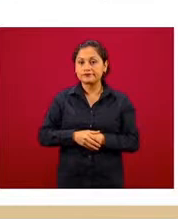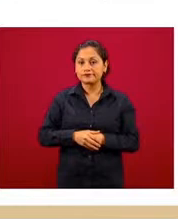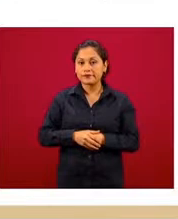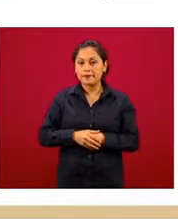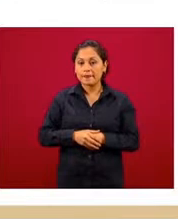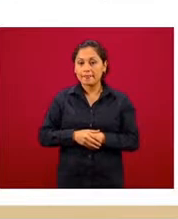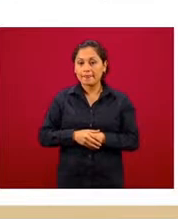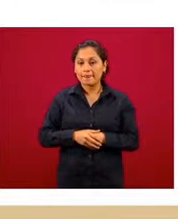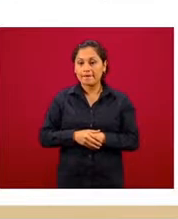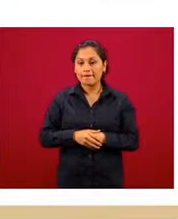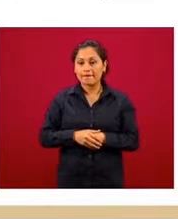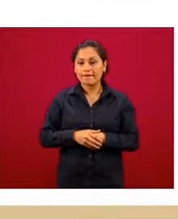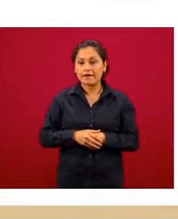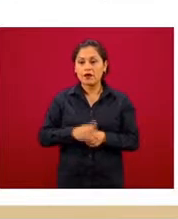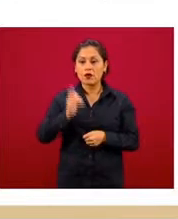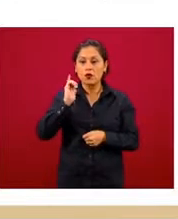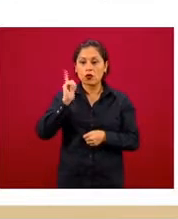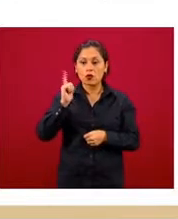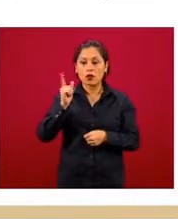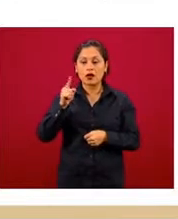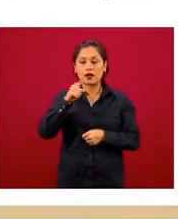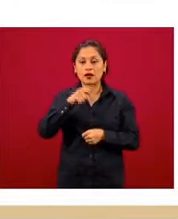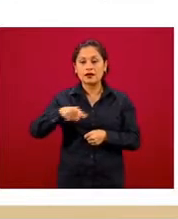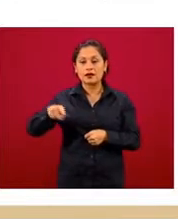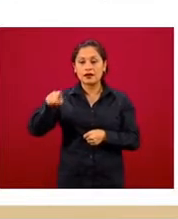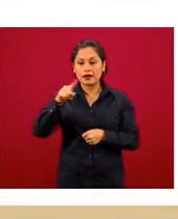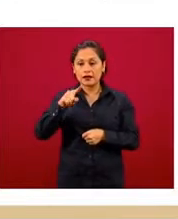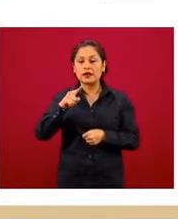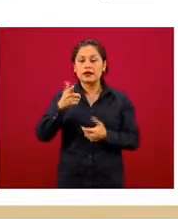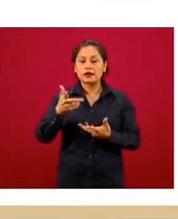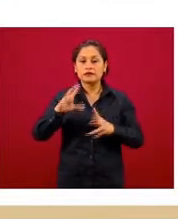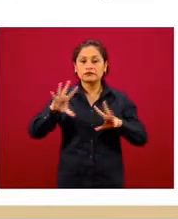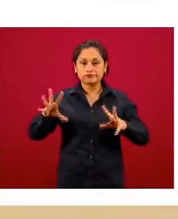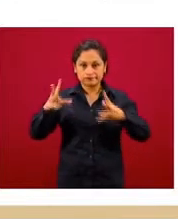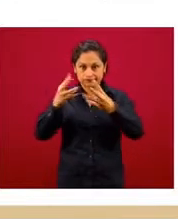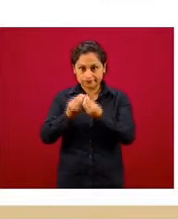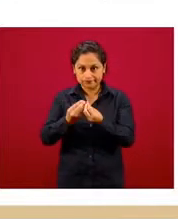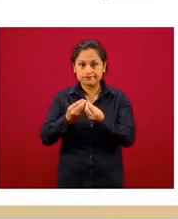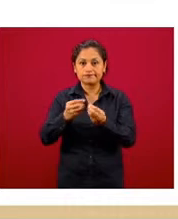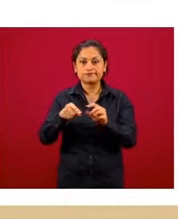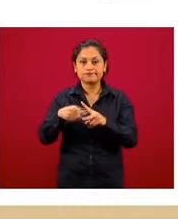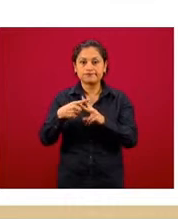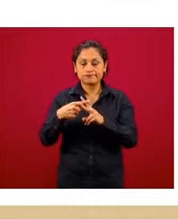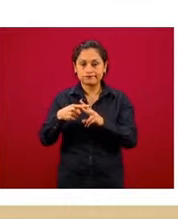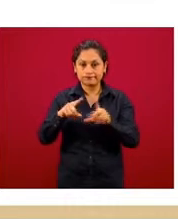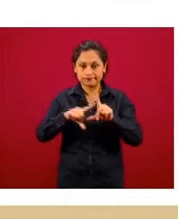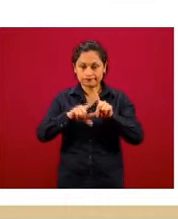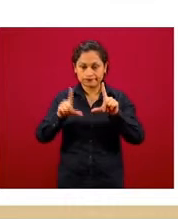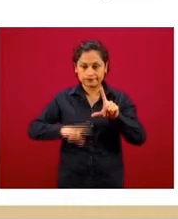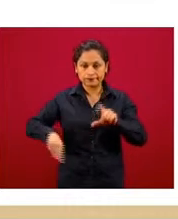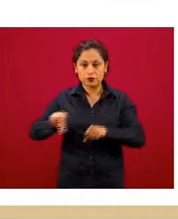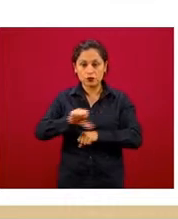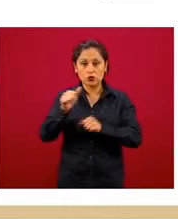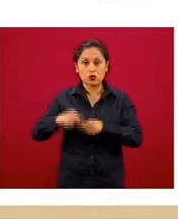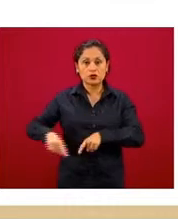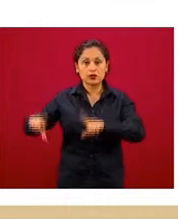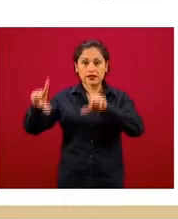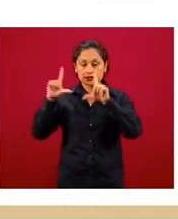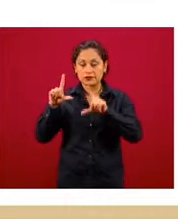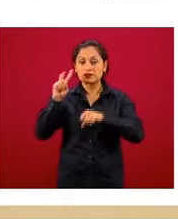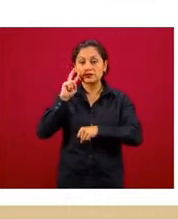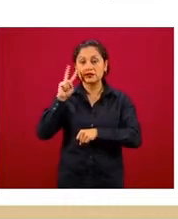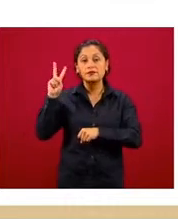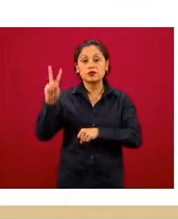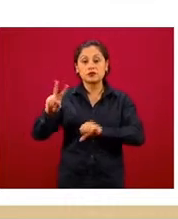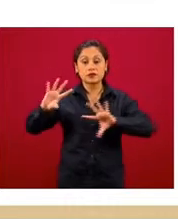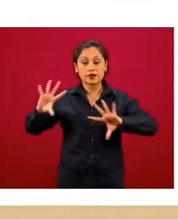we hope will continue to show us the burden of